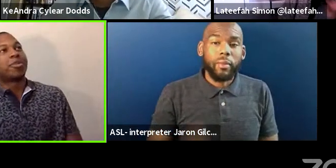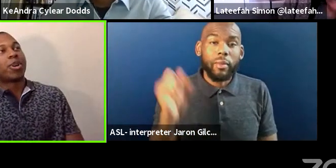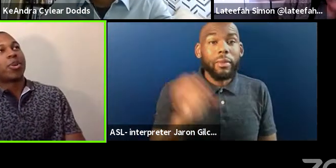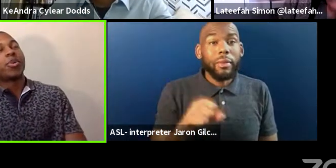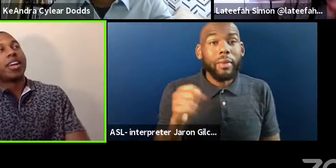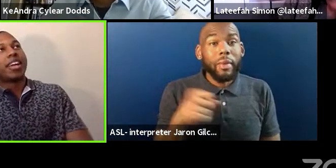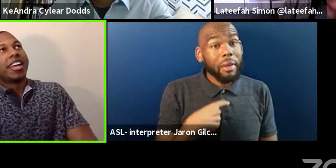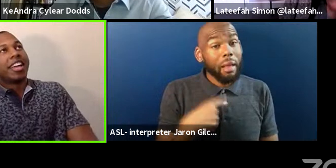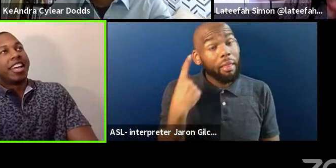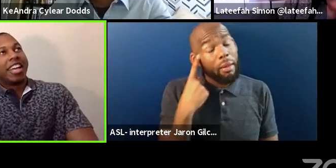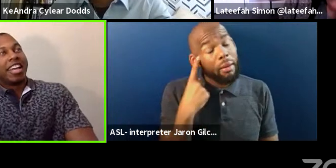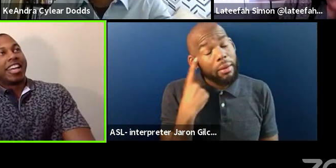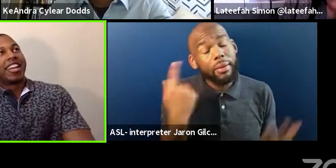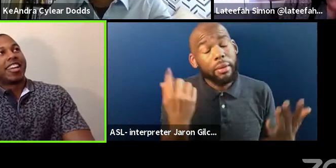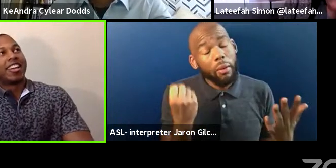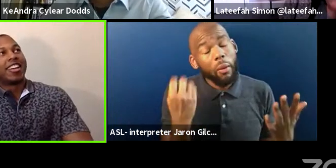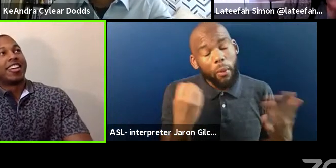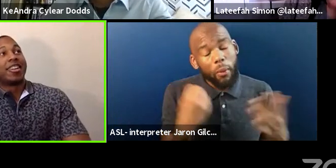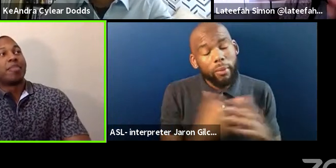so.